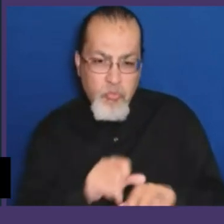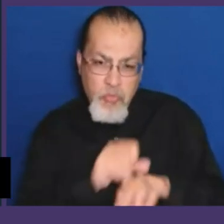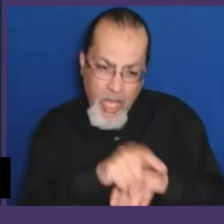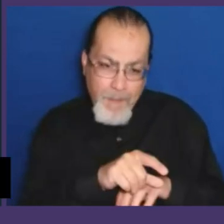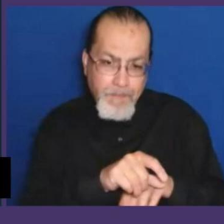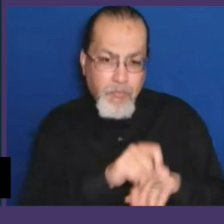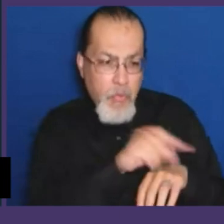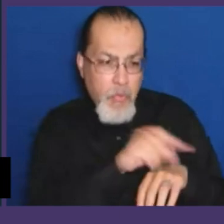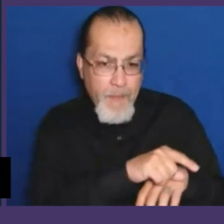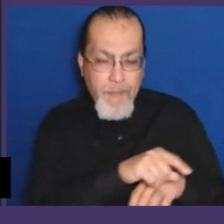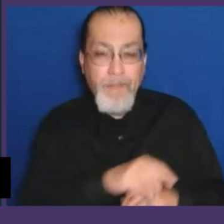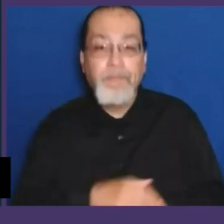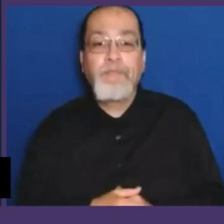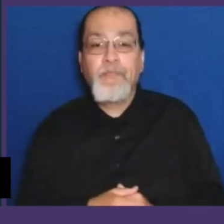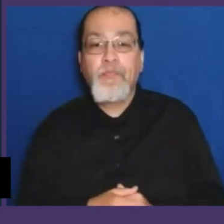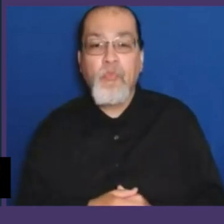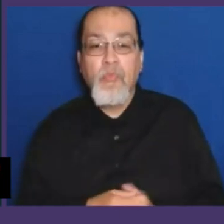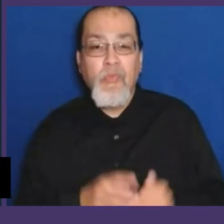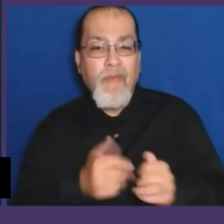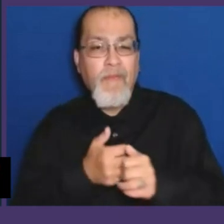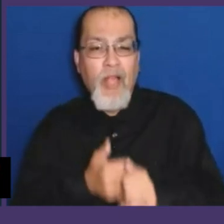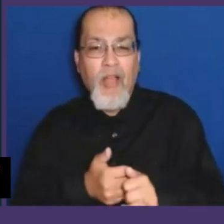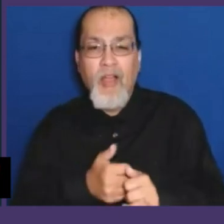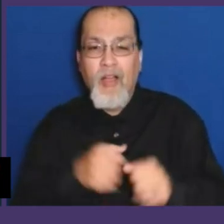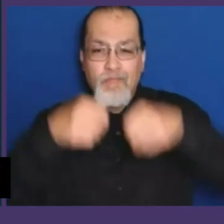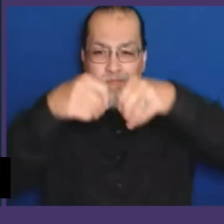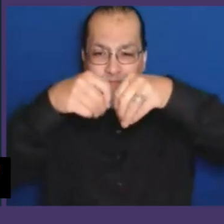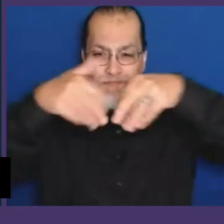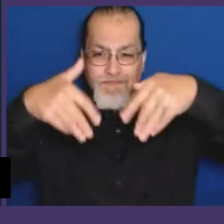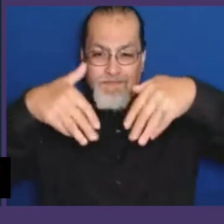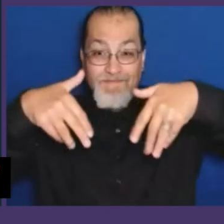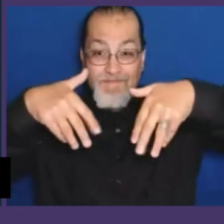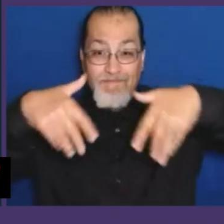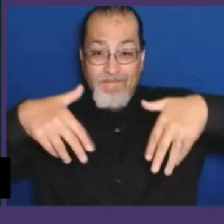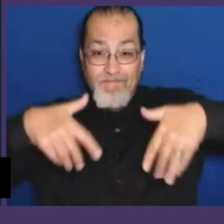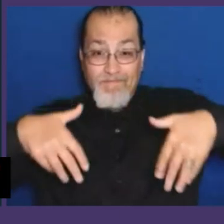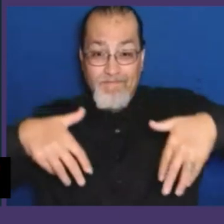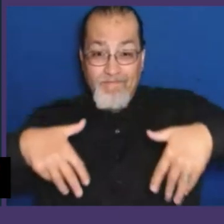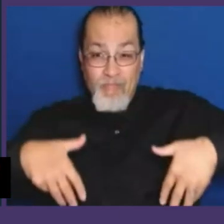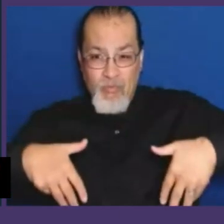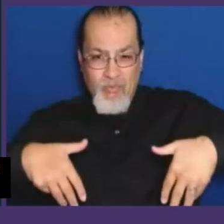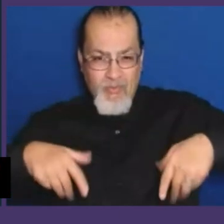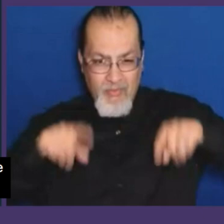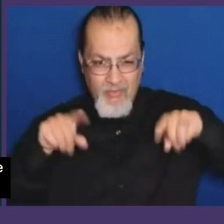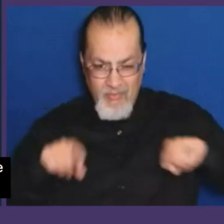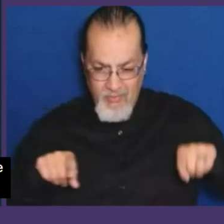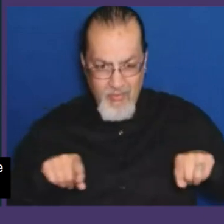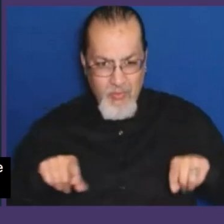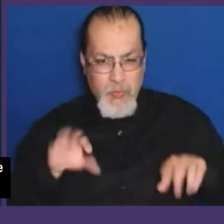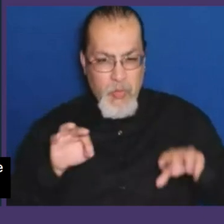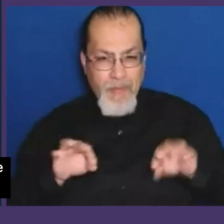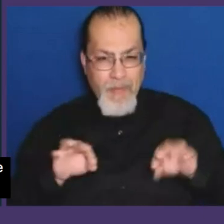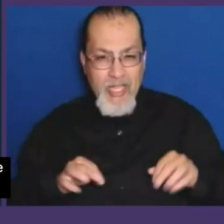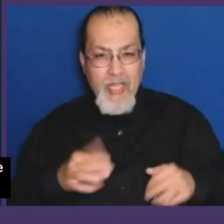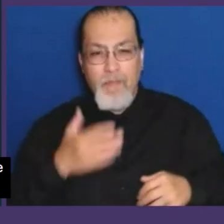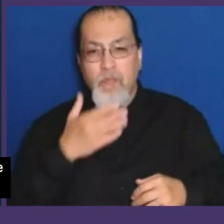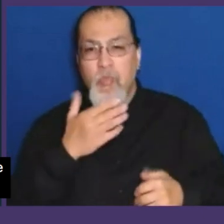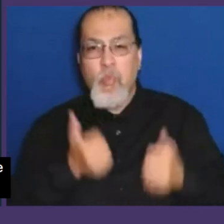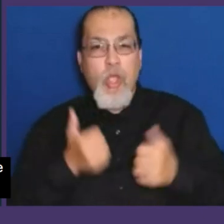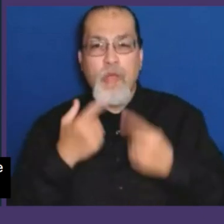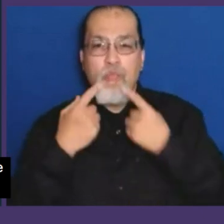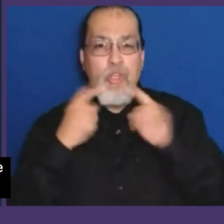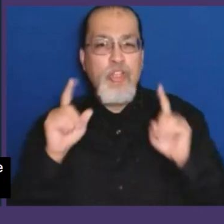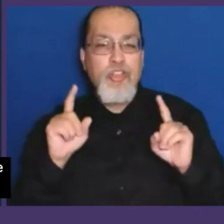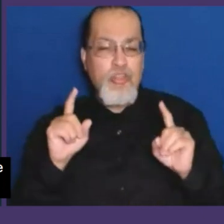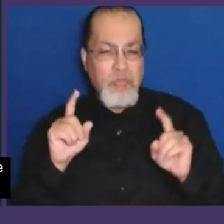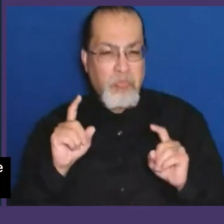sense. And so a lot of people are like really playing around with kind of prompt engineering to basically bring